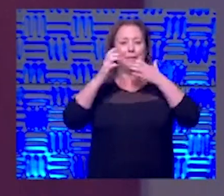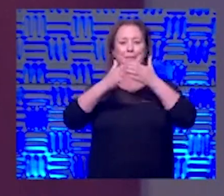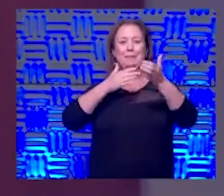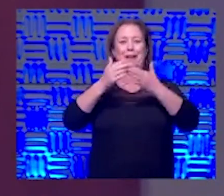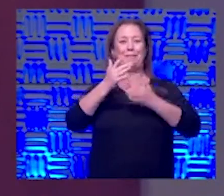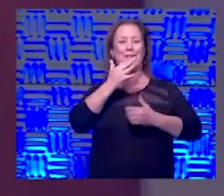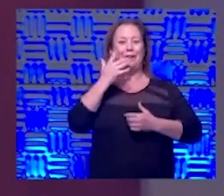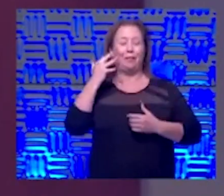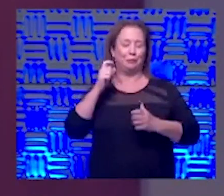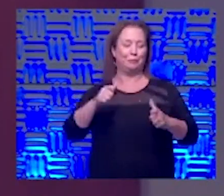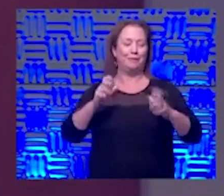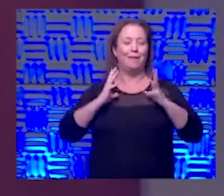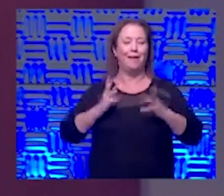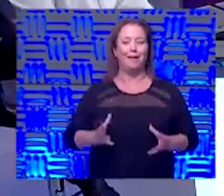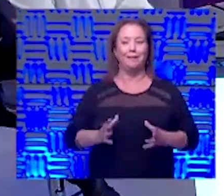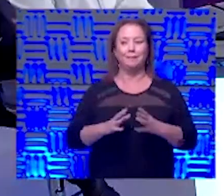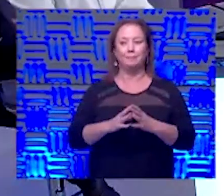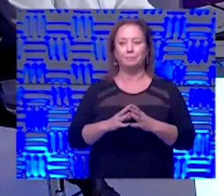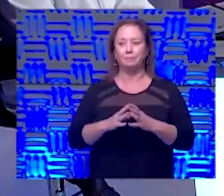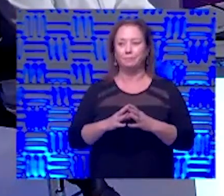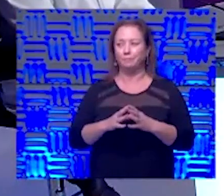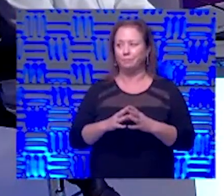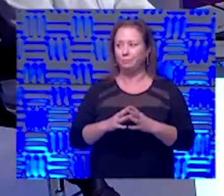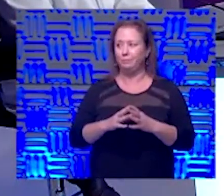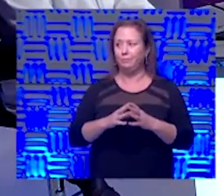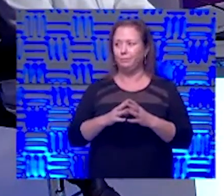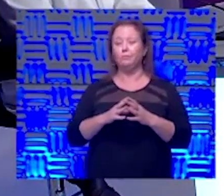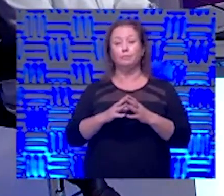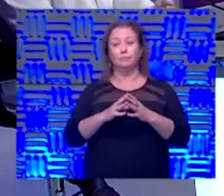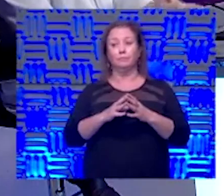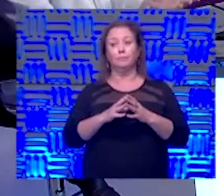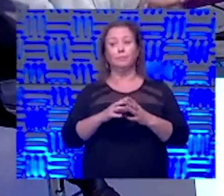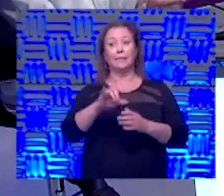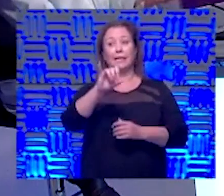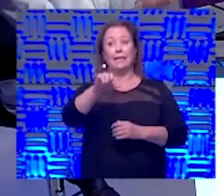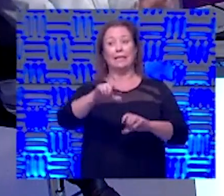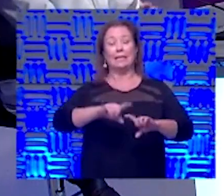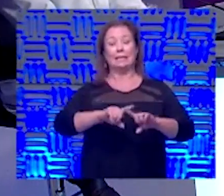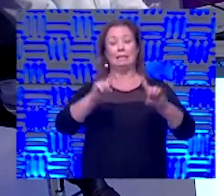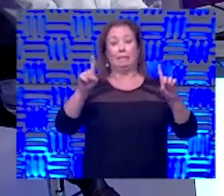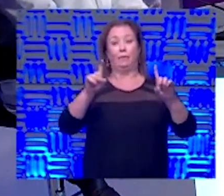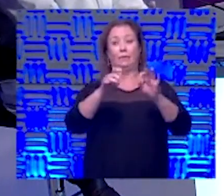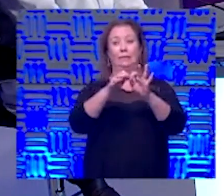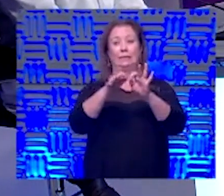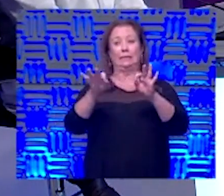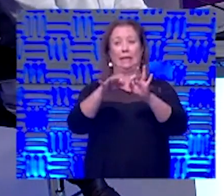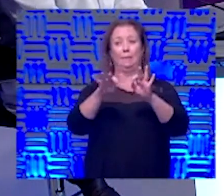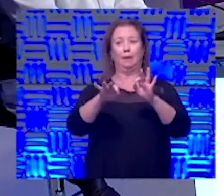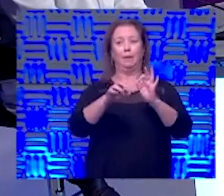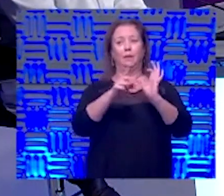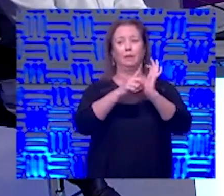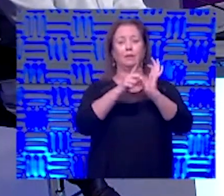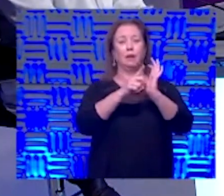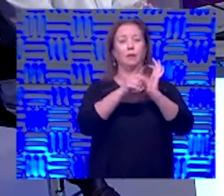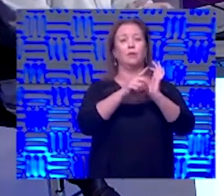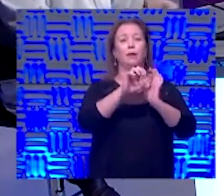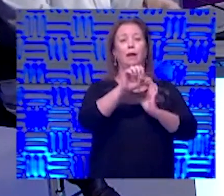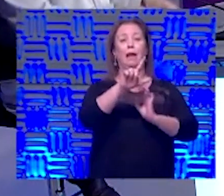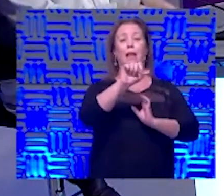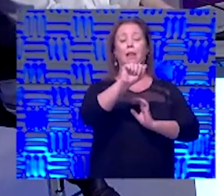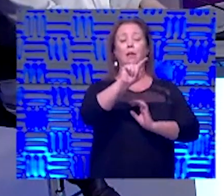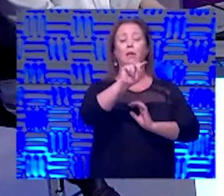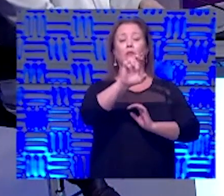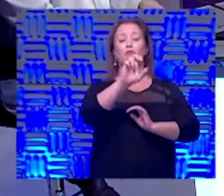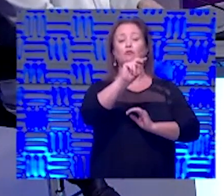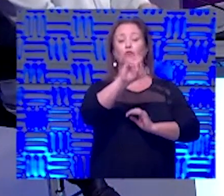is, should be fine. Yeah, it does some things. Yes, and that's a different statement from what Dr. El Atrouni said. You know, the